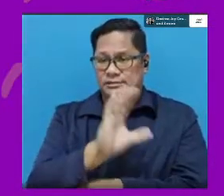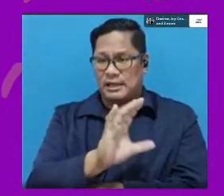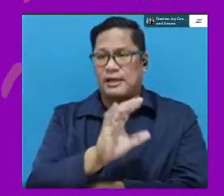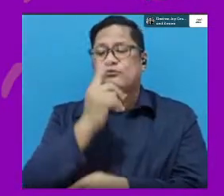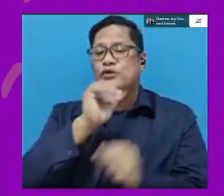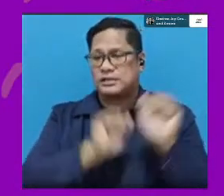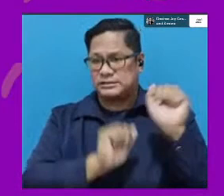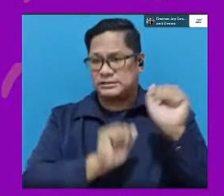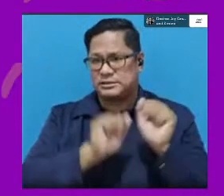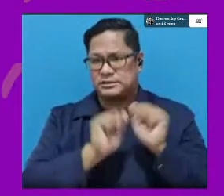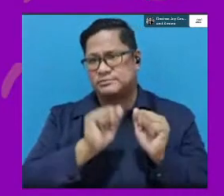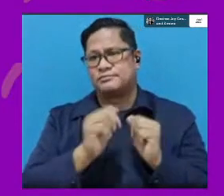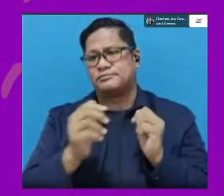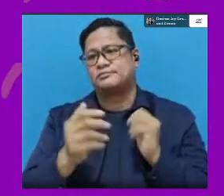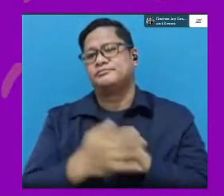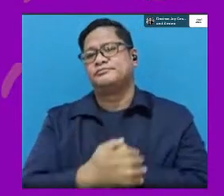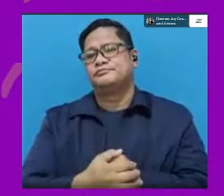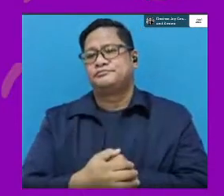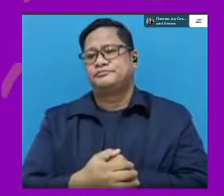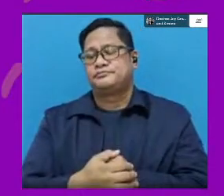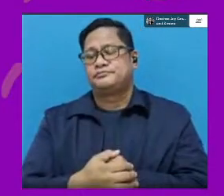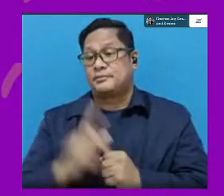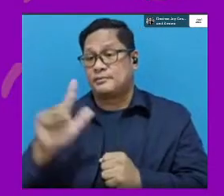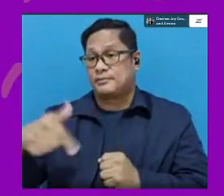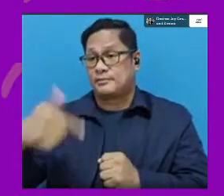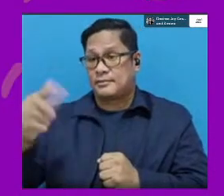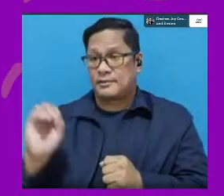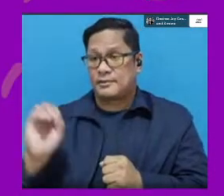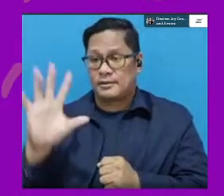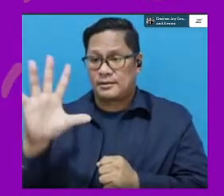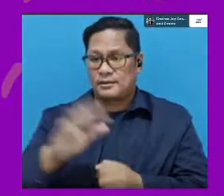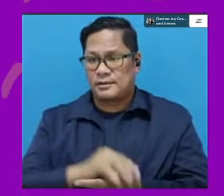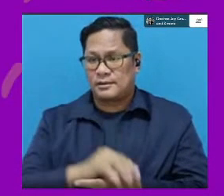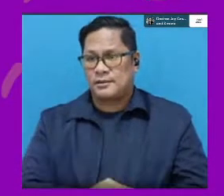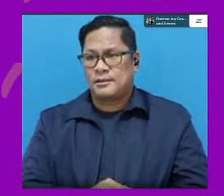Committee. Next slide, please.